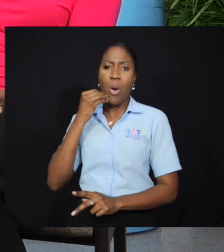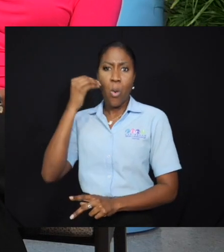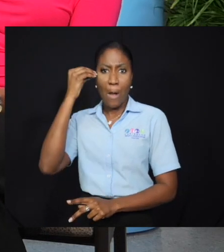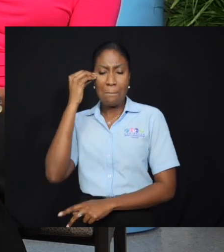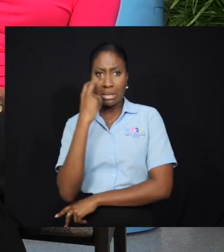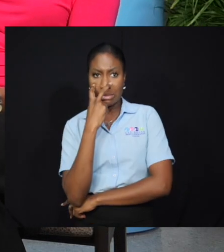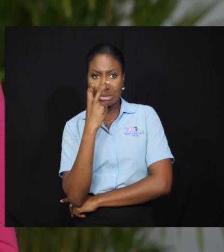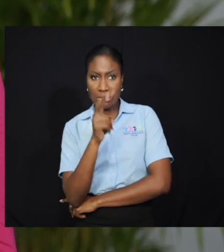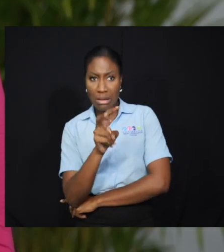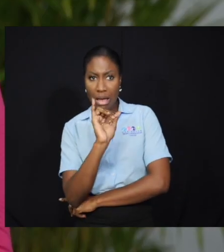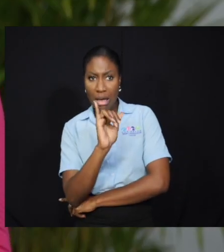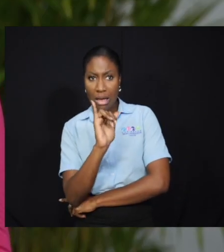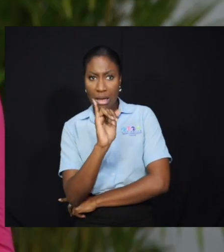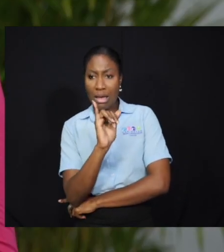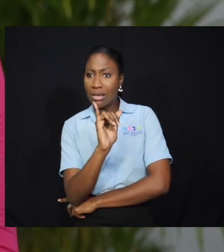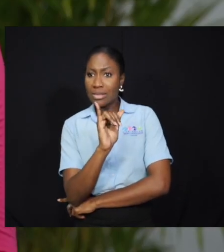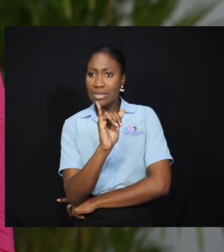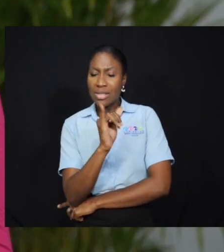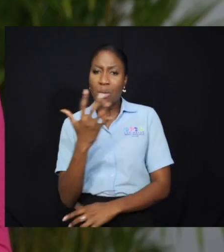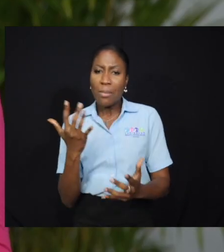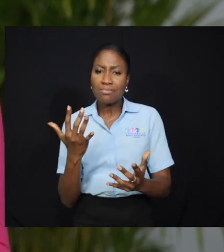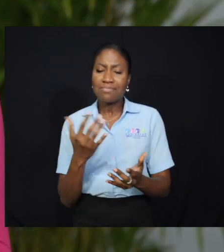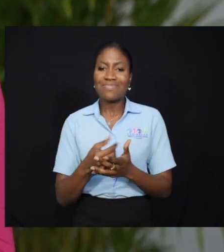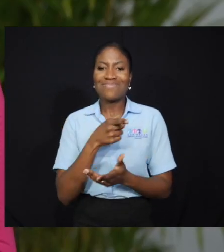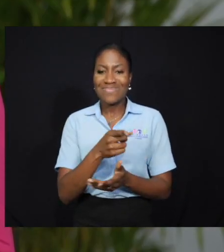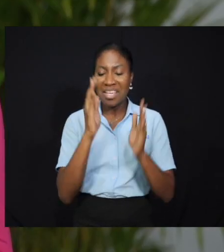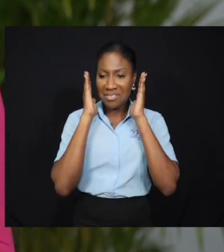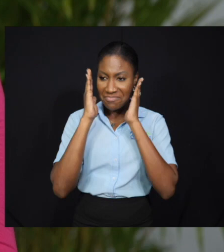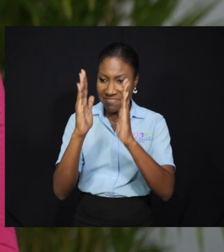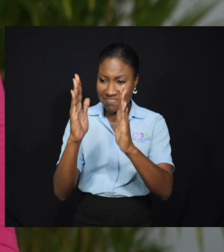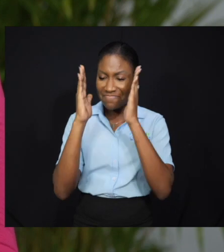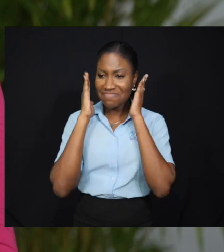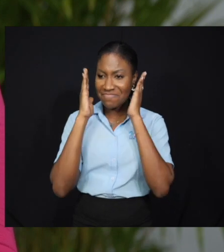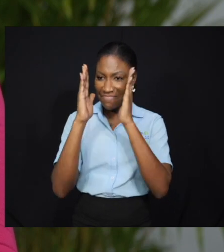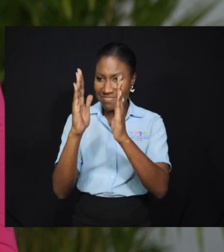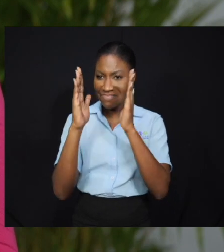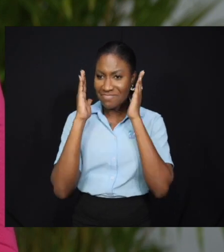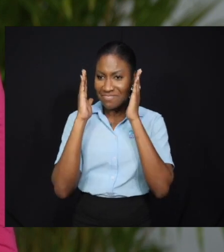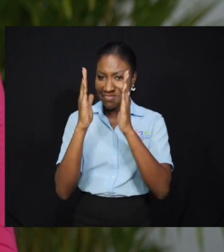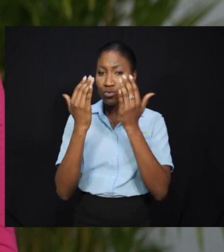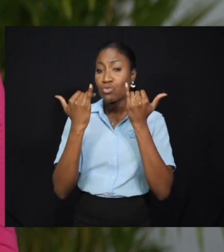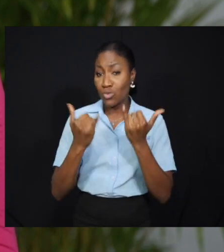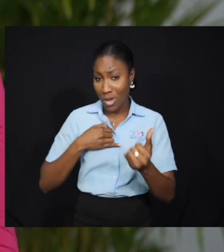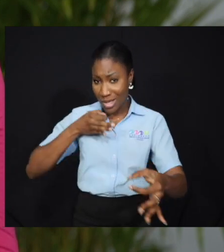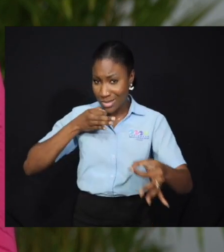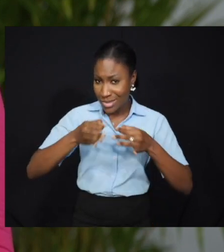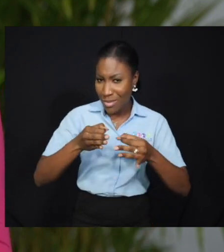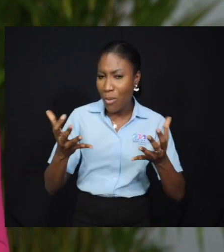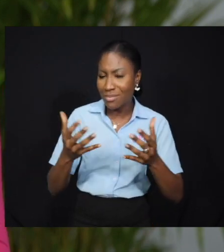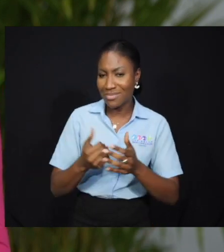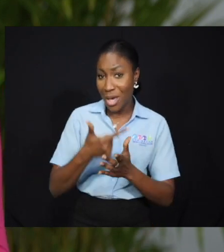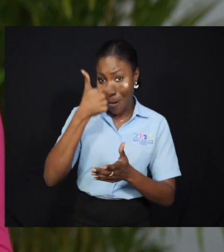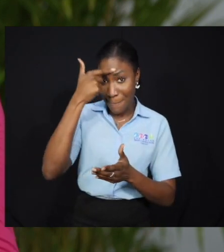that, they listen, and this is the point I'm coming to. Because some of